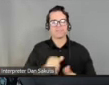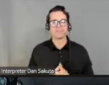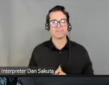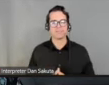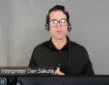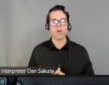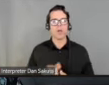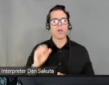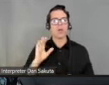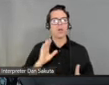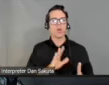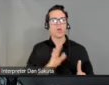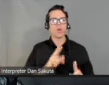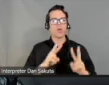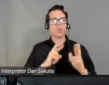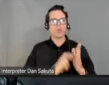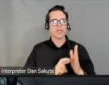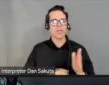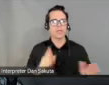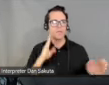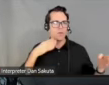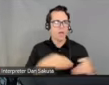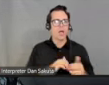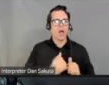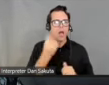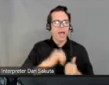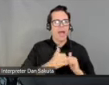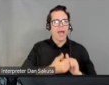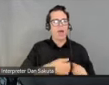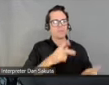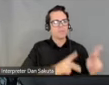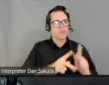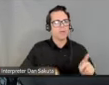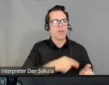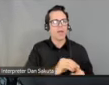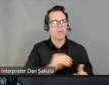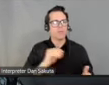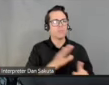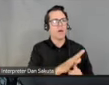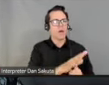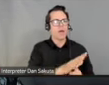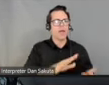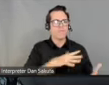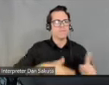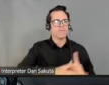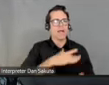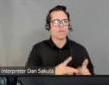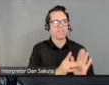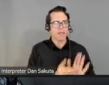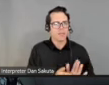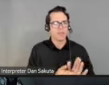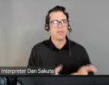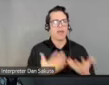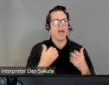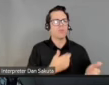Her research focuses on understanding how individuals are exposed to environmental contaminants and the health risks of these